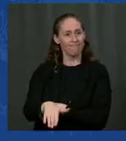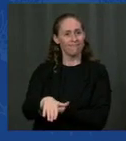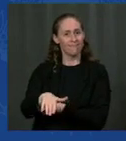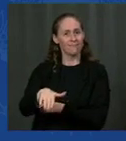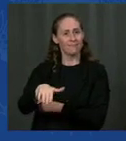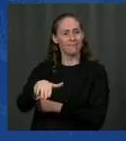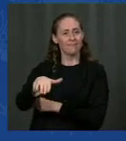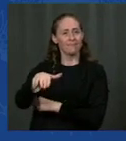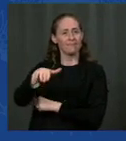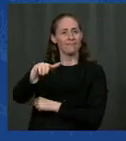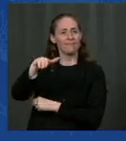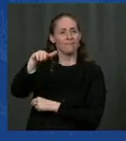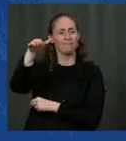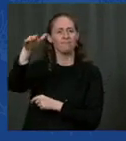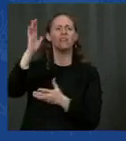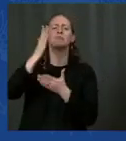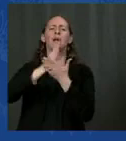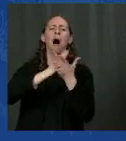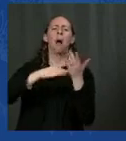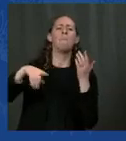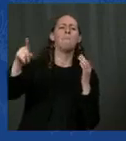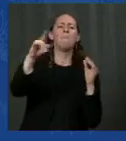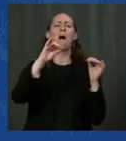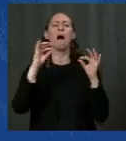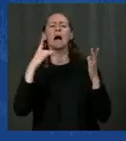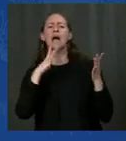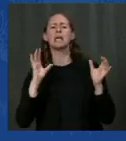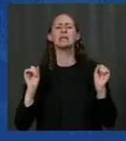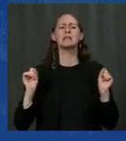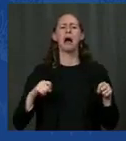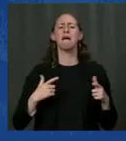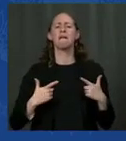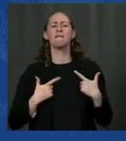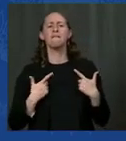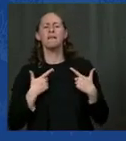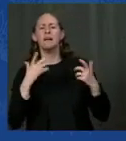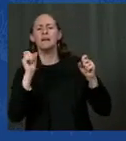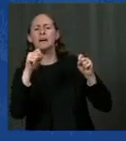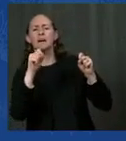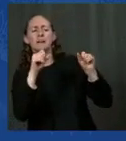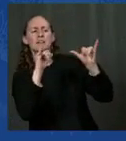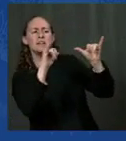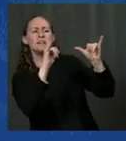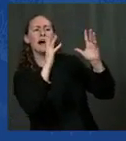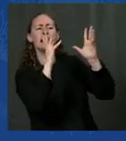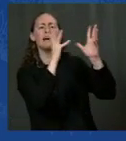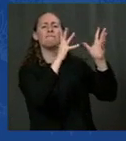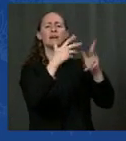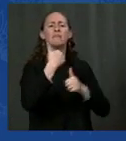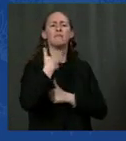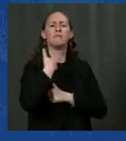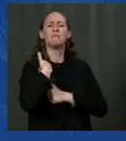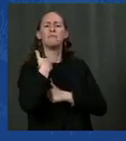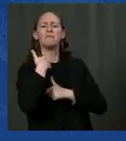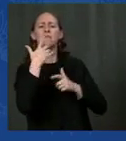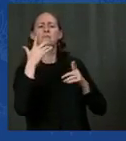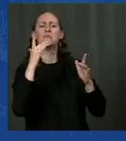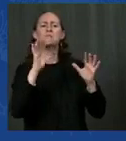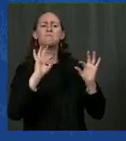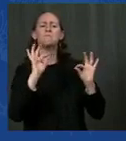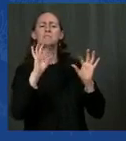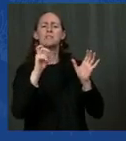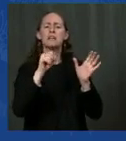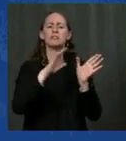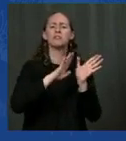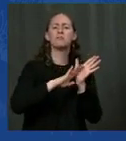so-called low-grade effort in Afghanistan at low risk to our service members, at low cost, I don't